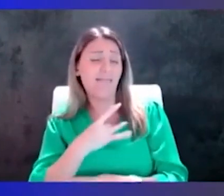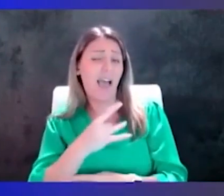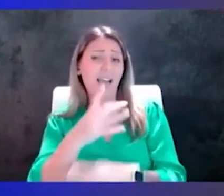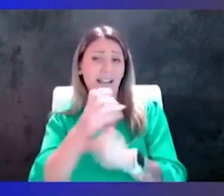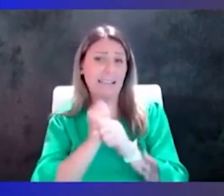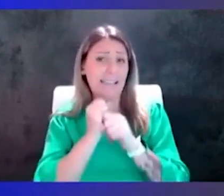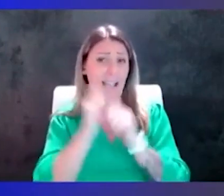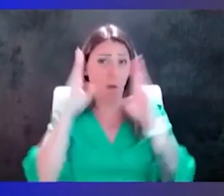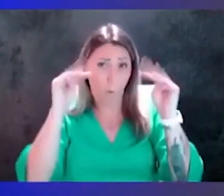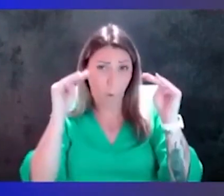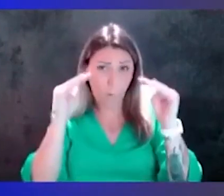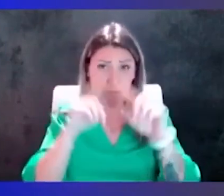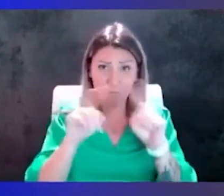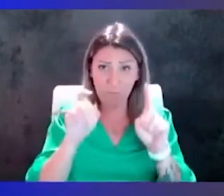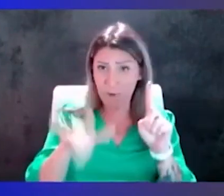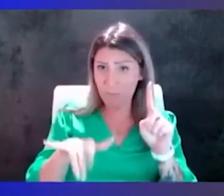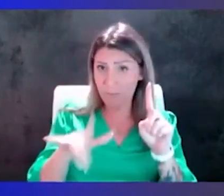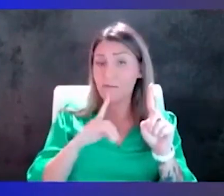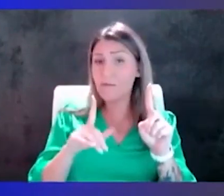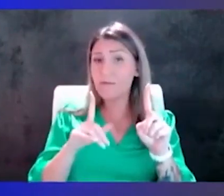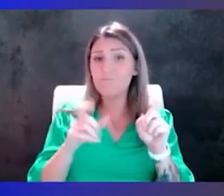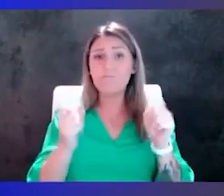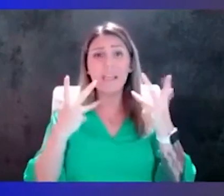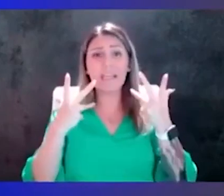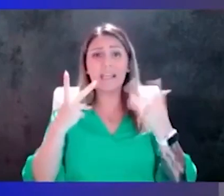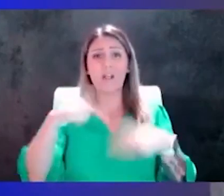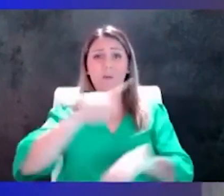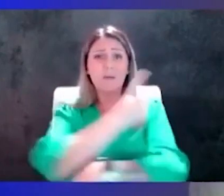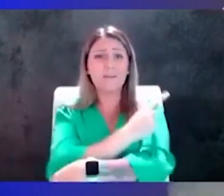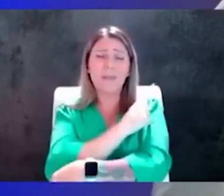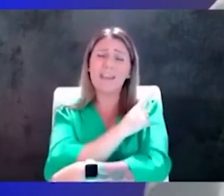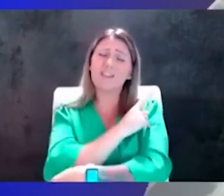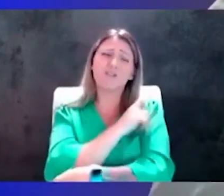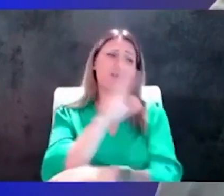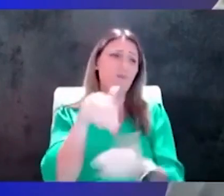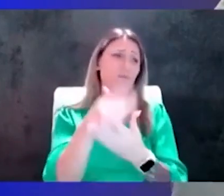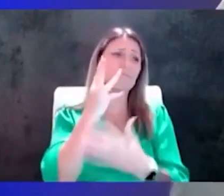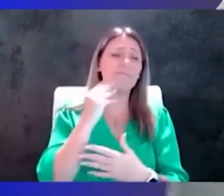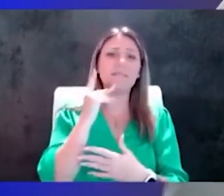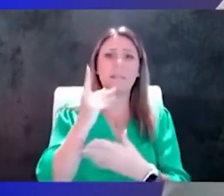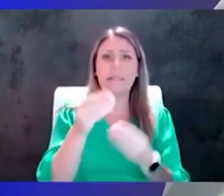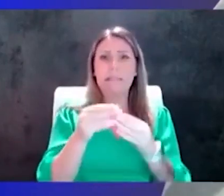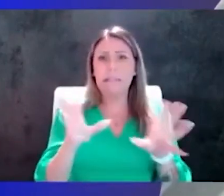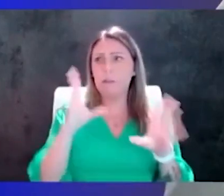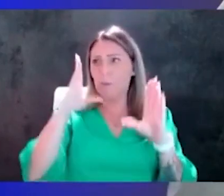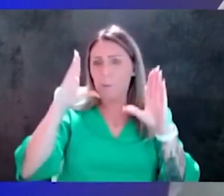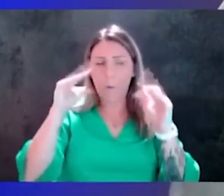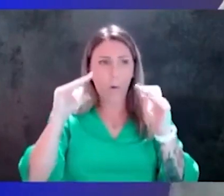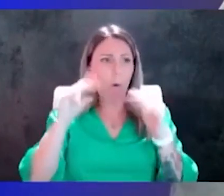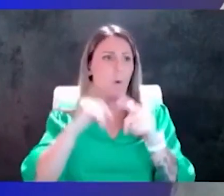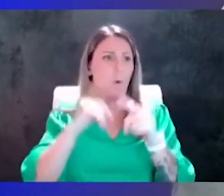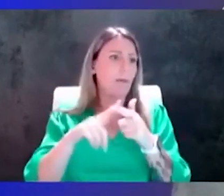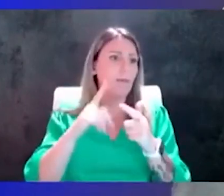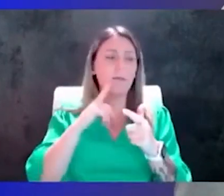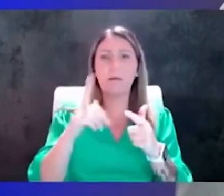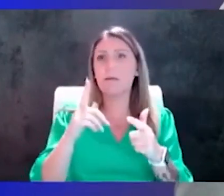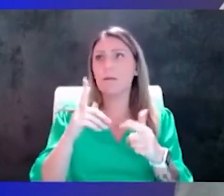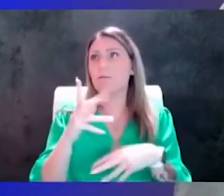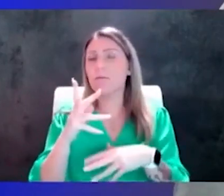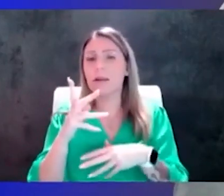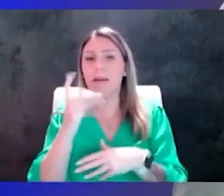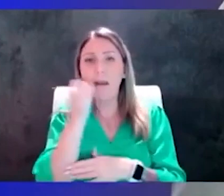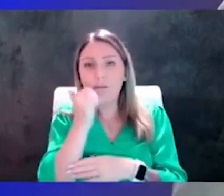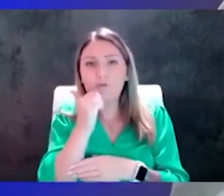patients, for all that they've been through, they start losing hope in this. But I think day in, day out, if you kind of put in the hard work, go